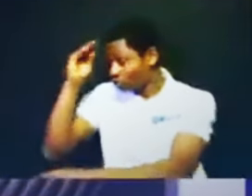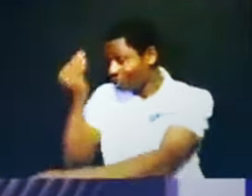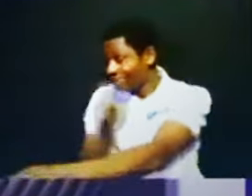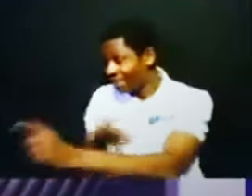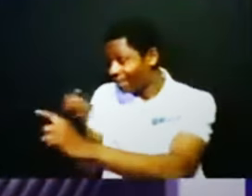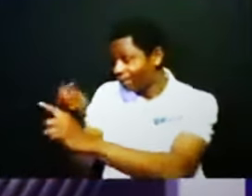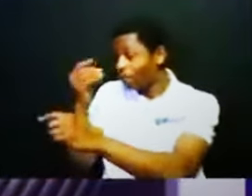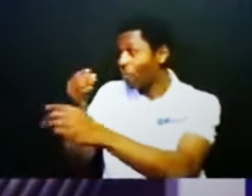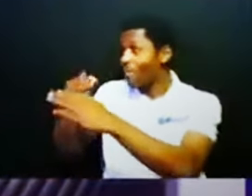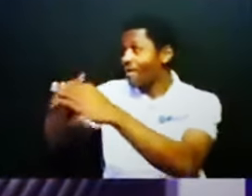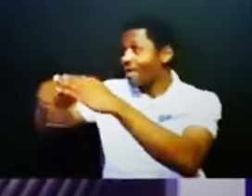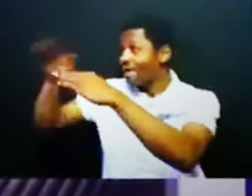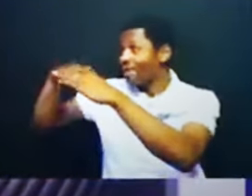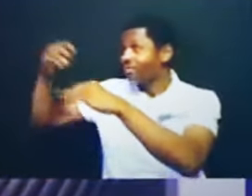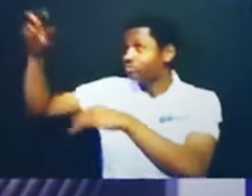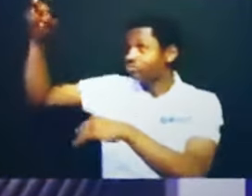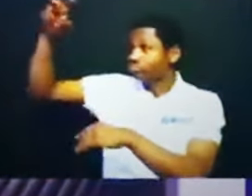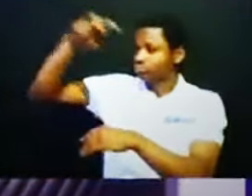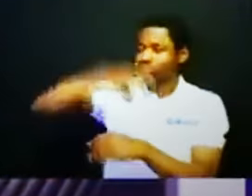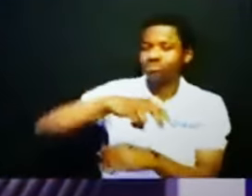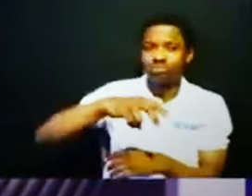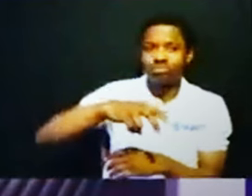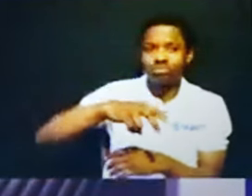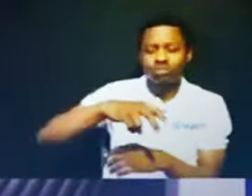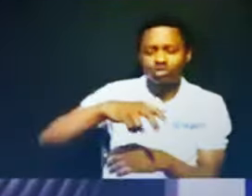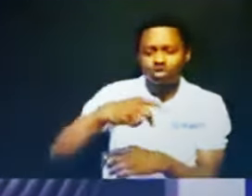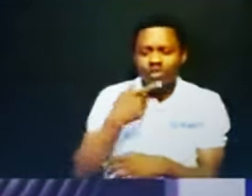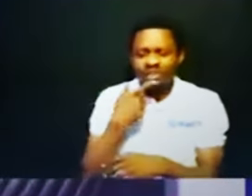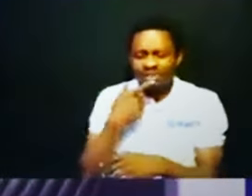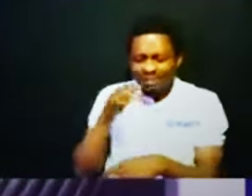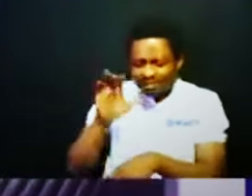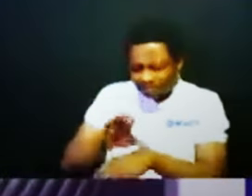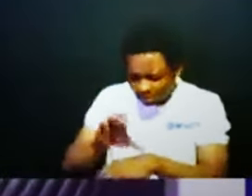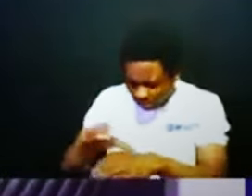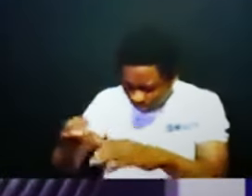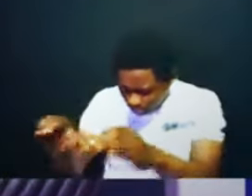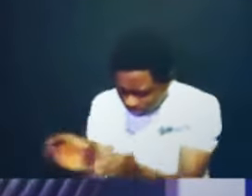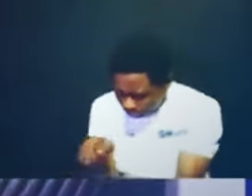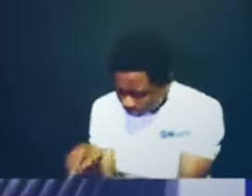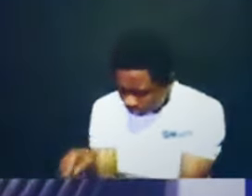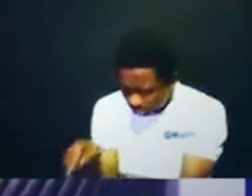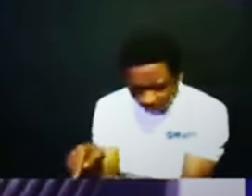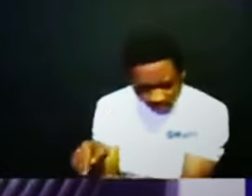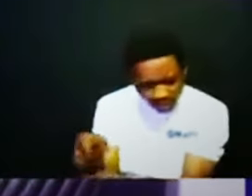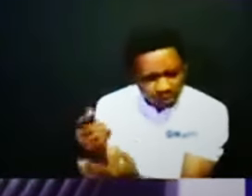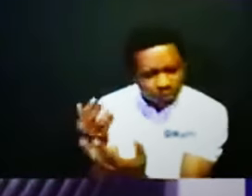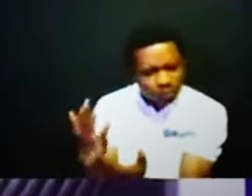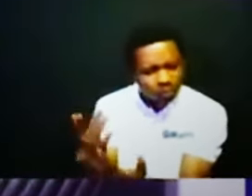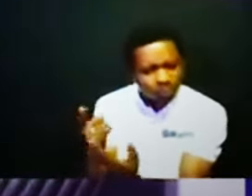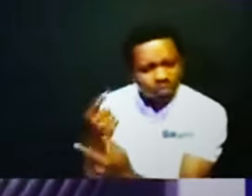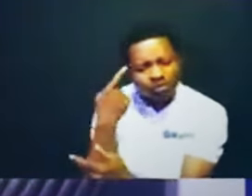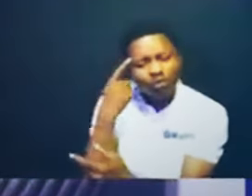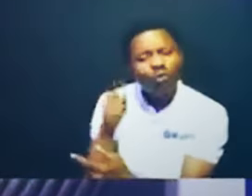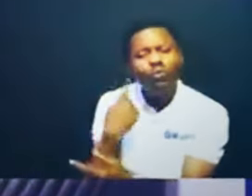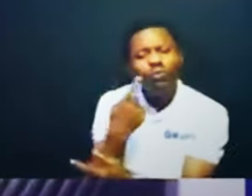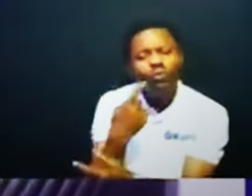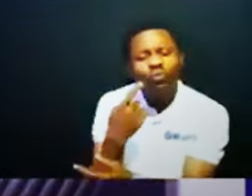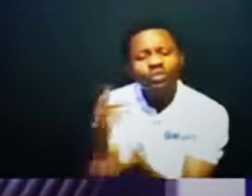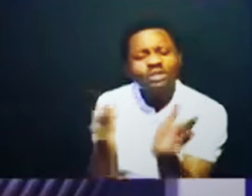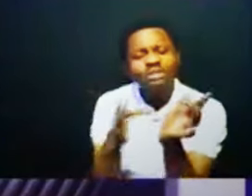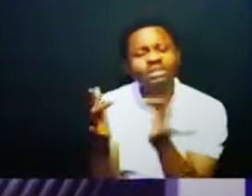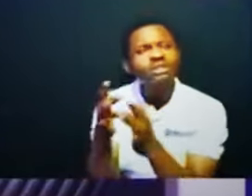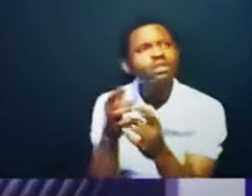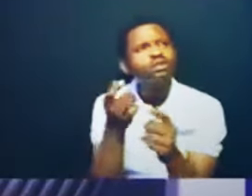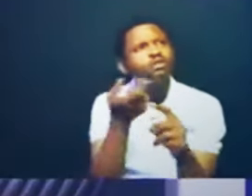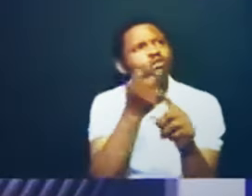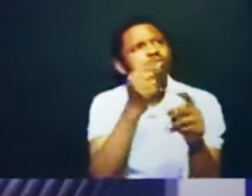So they are saying that this church is waiting for the Son of God from heaven. Now my train ne ba unyani no free a